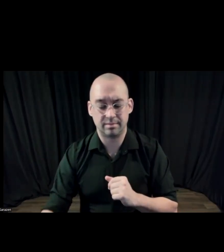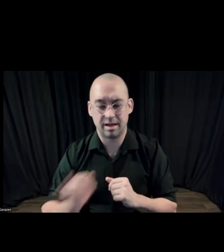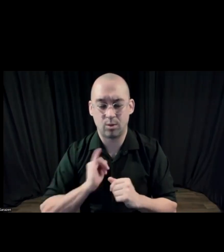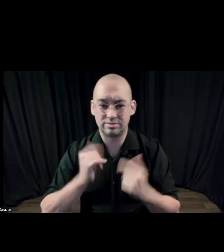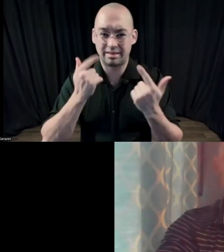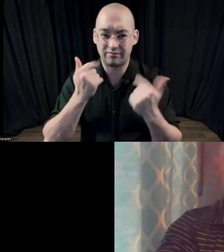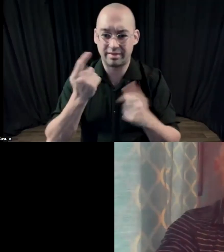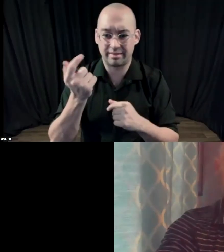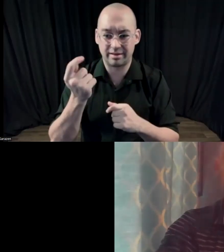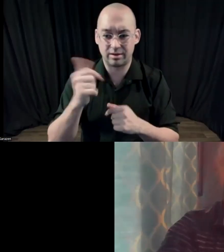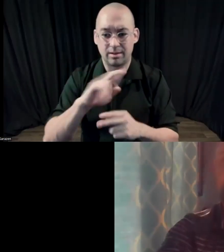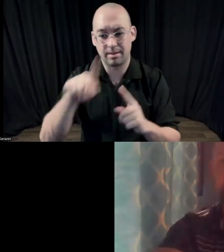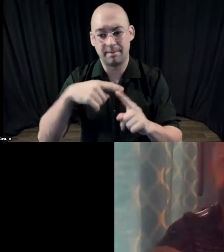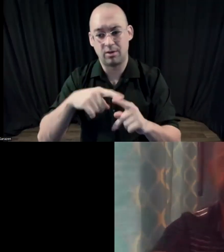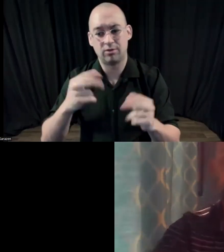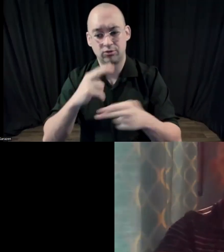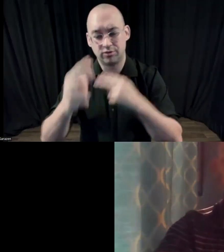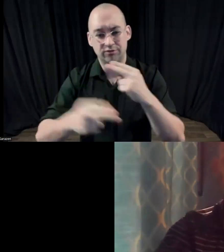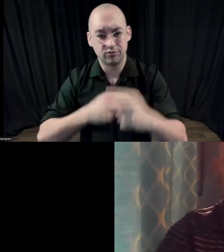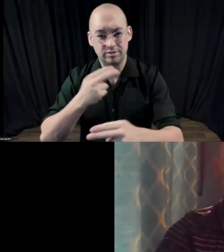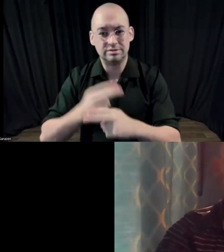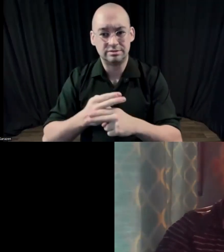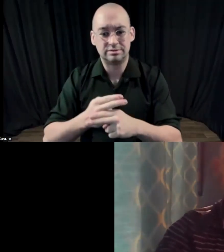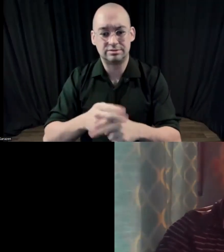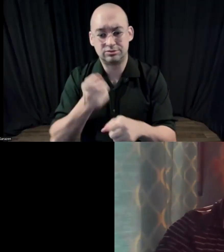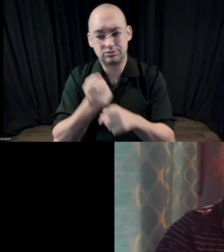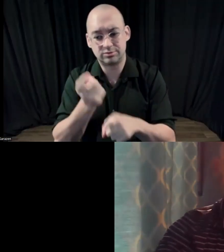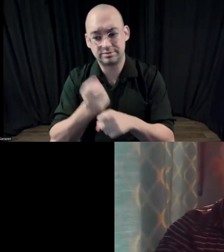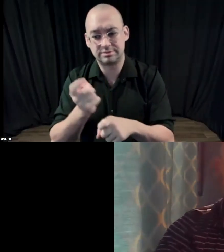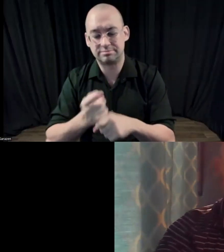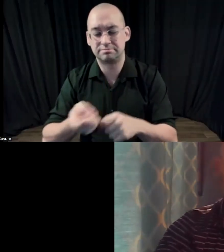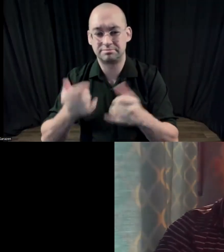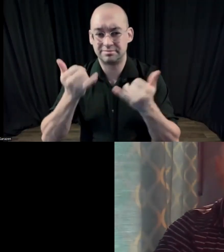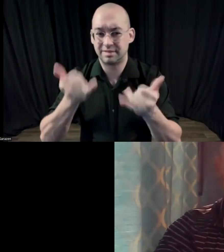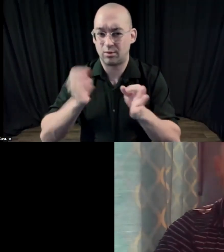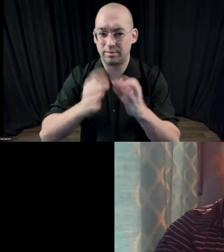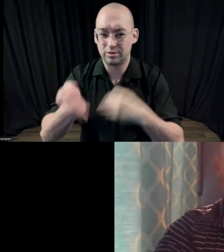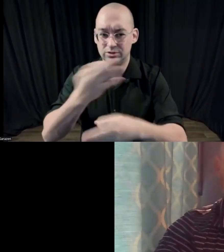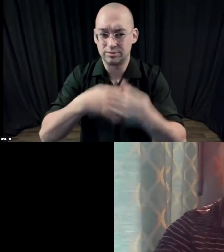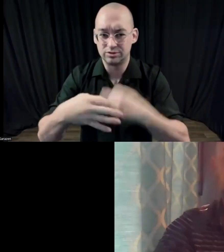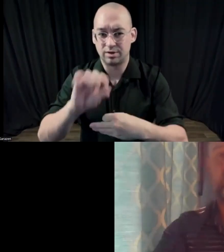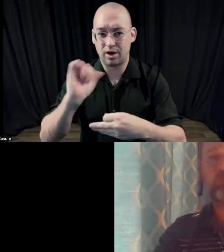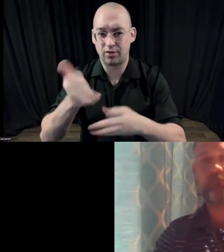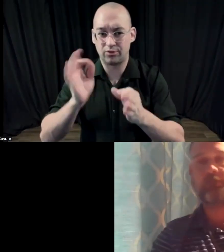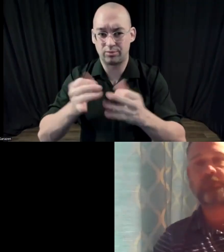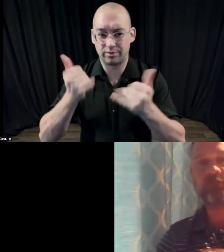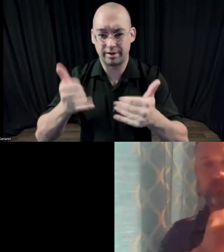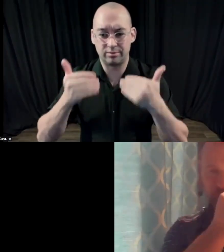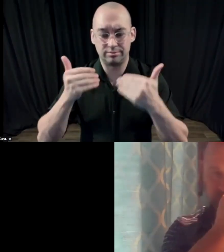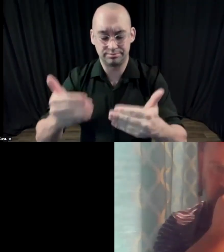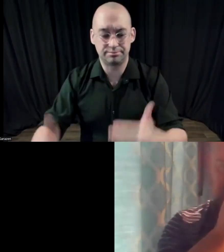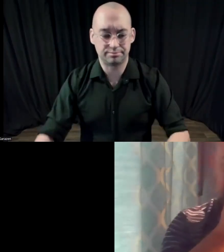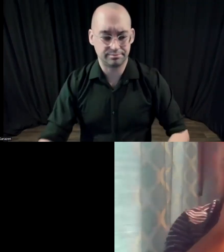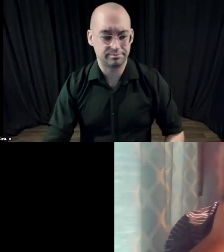the universe and its jokes because I wondered, should I still speak today? Is this